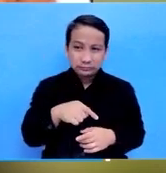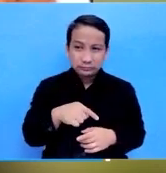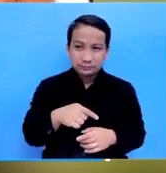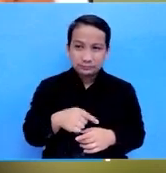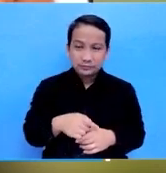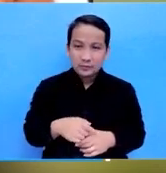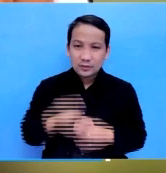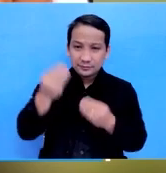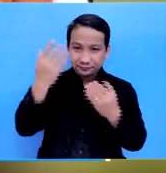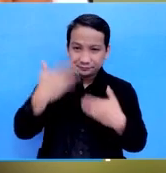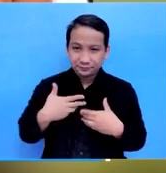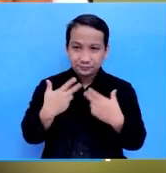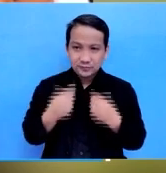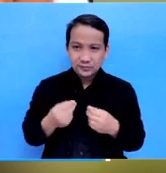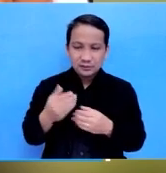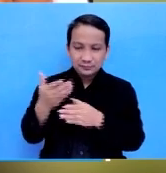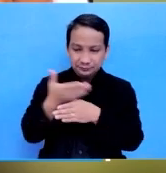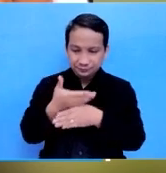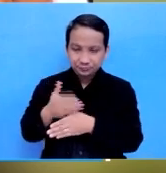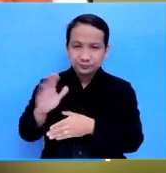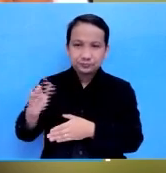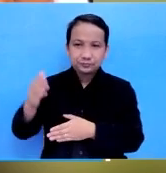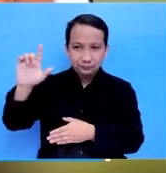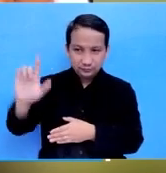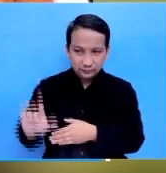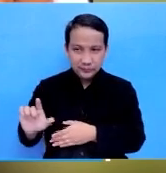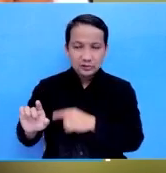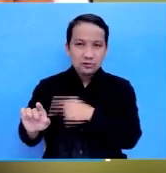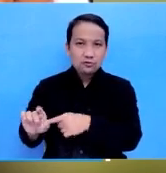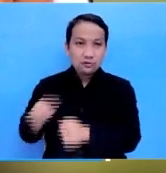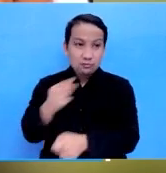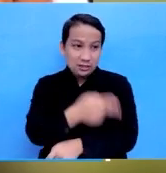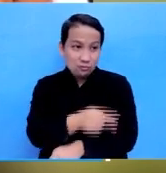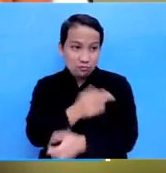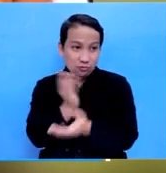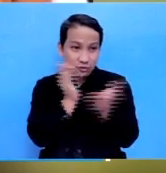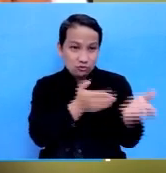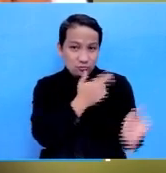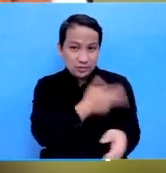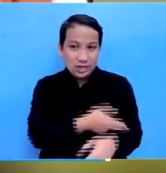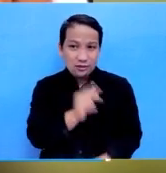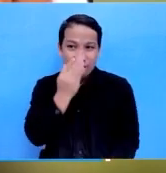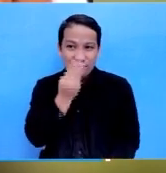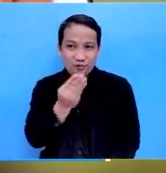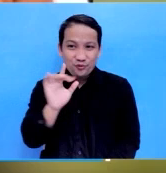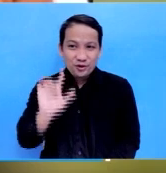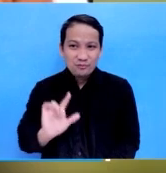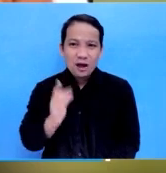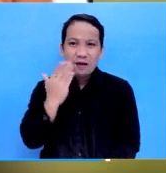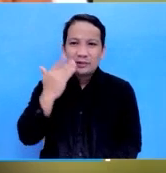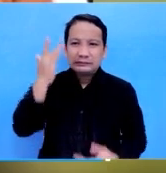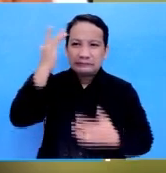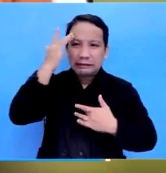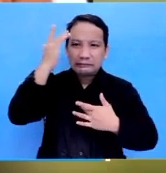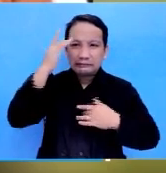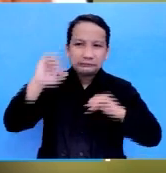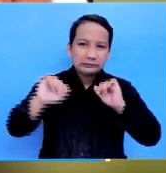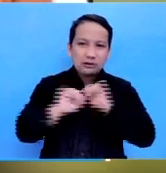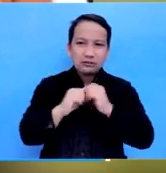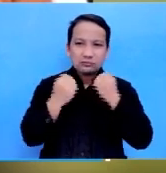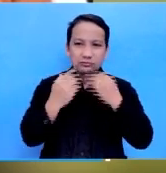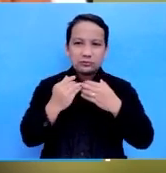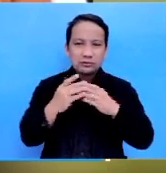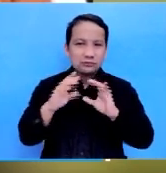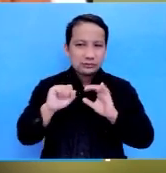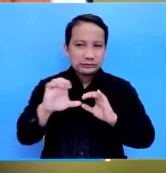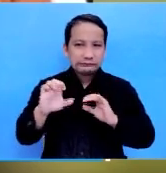nababanggit, yung healthcare utilization rate mababa. Yun nga lang, pagka nagkakasakit po yung workforce natin at dumadami yung kaso,